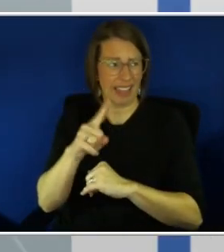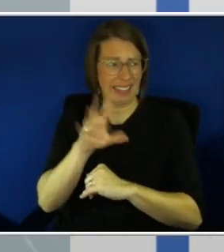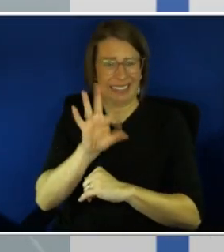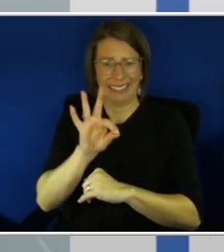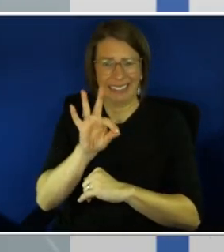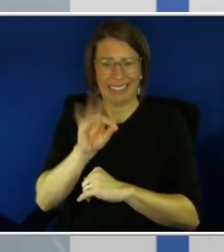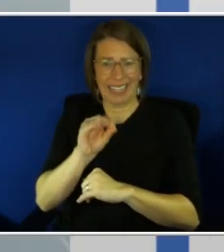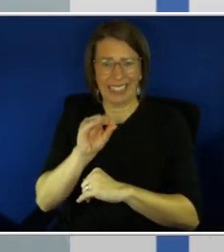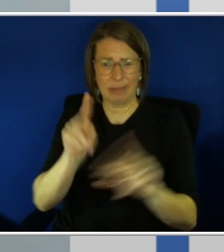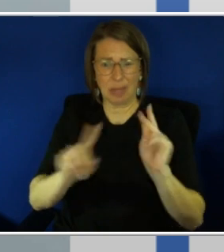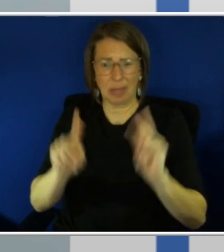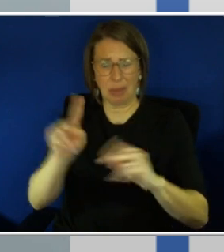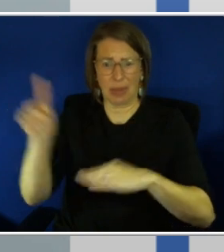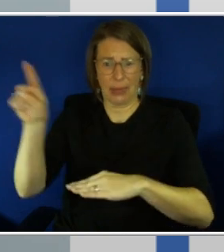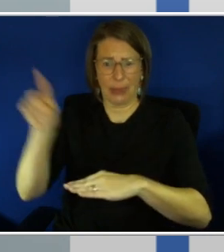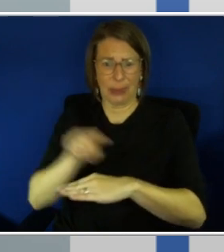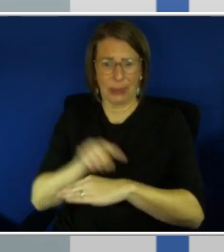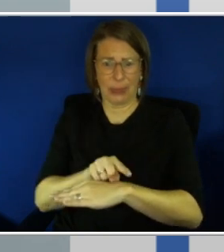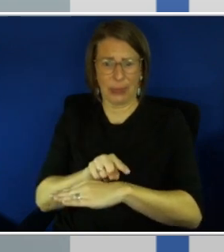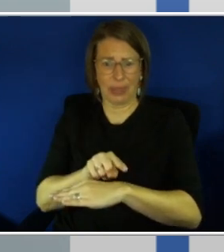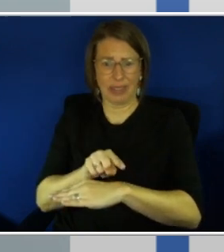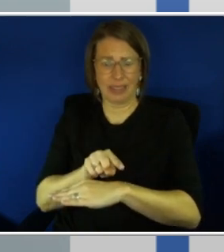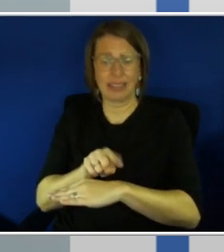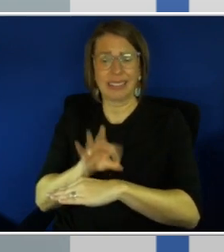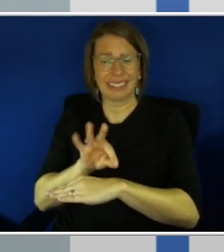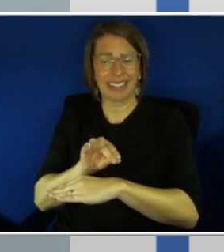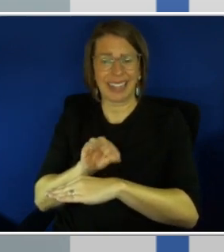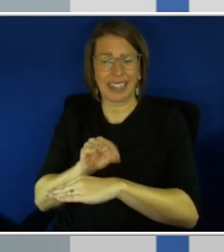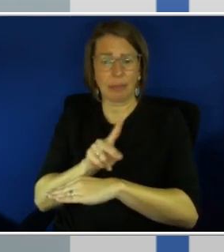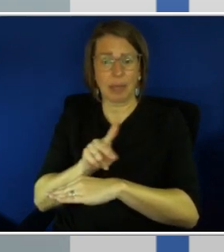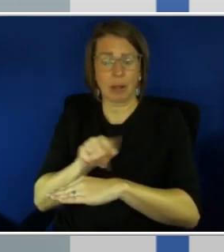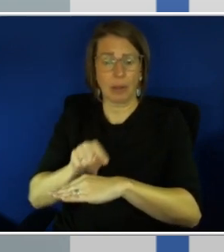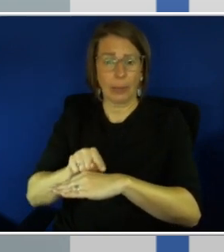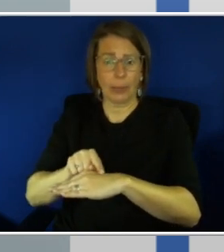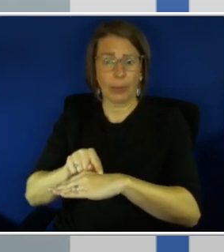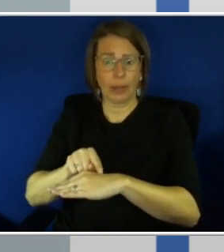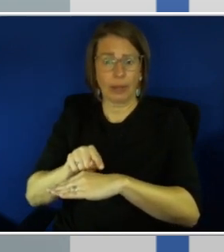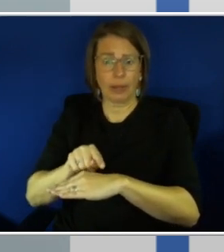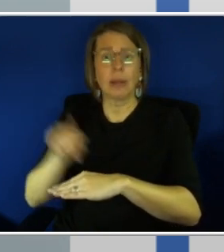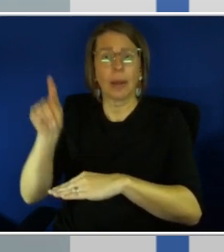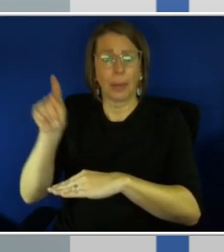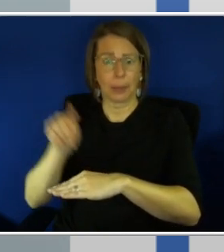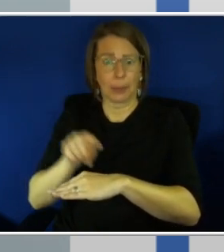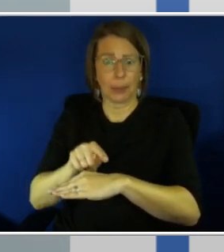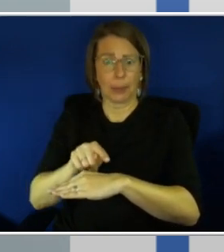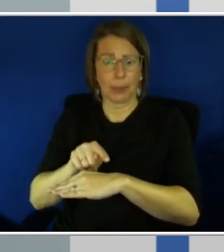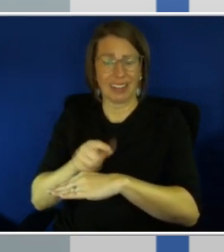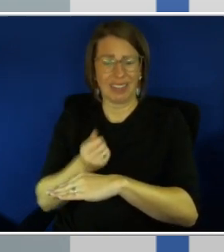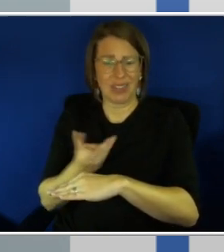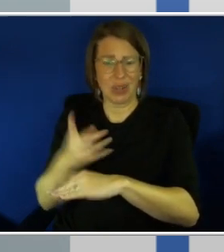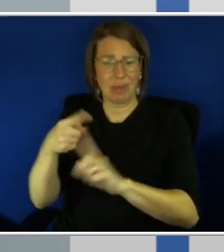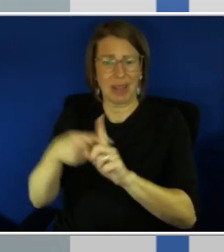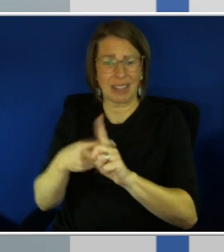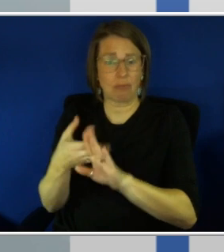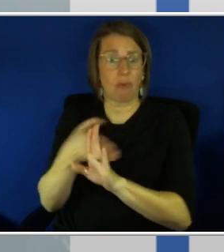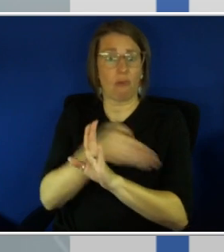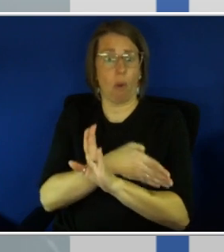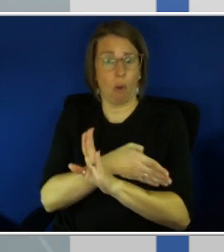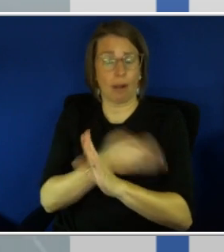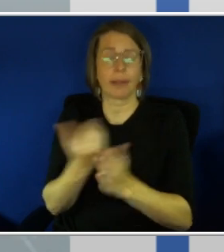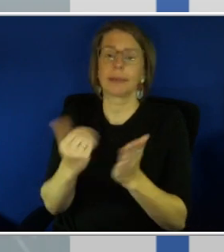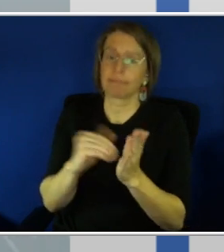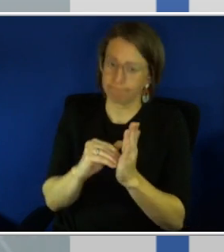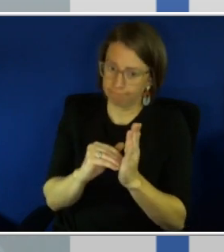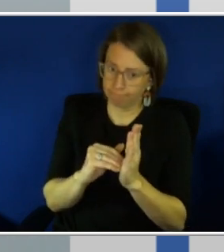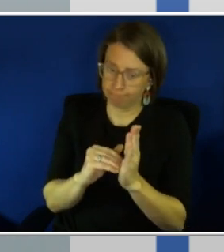people had those positive tests, but we had a significant lower amount of people in those few months before. But again, this would be on